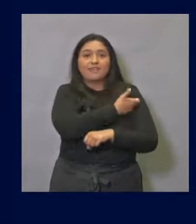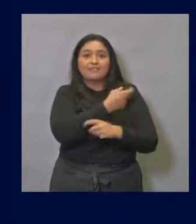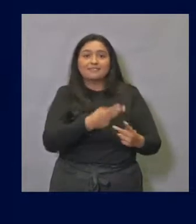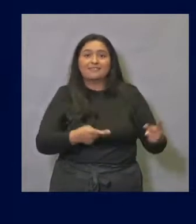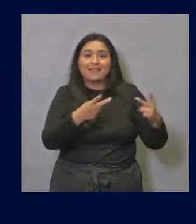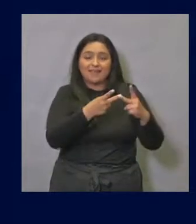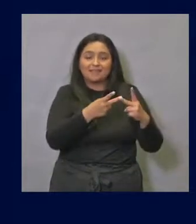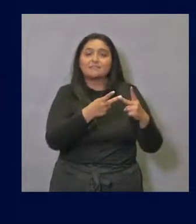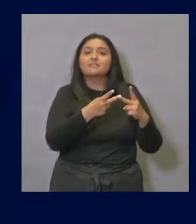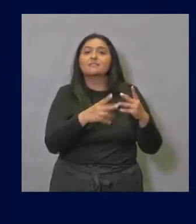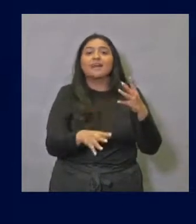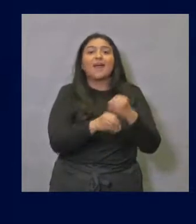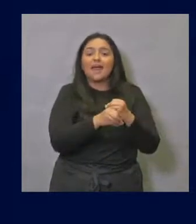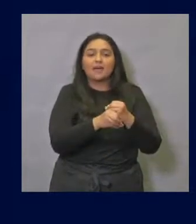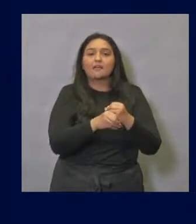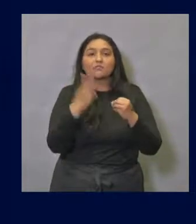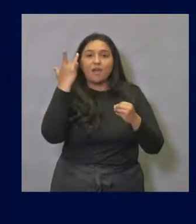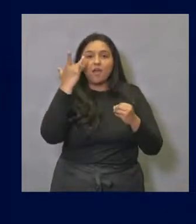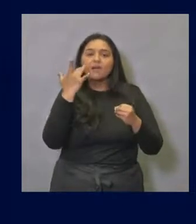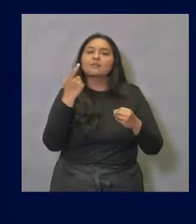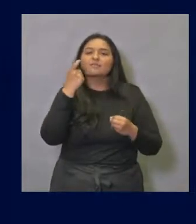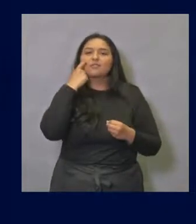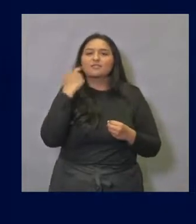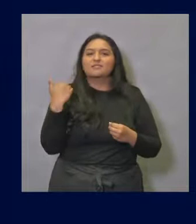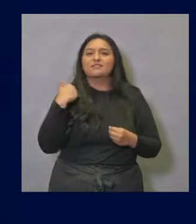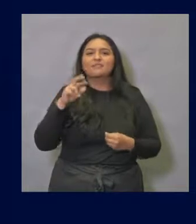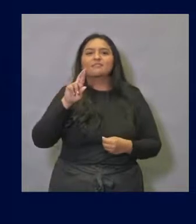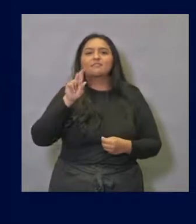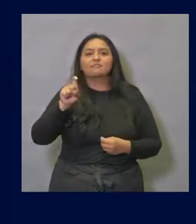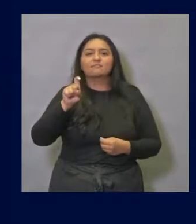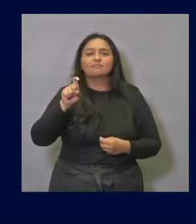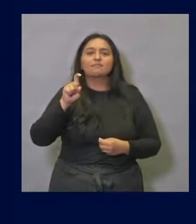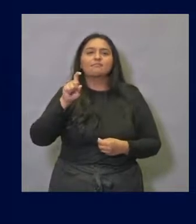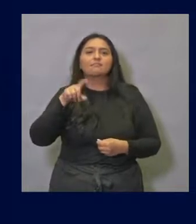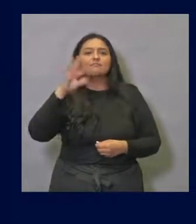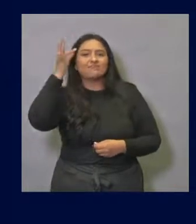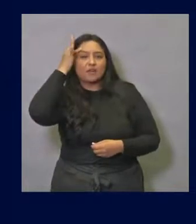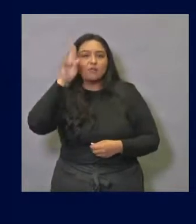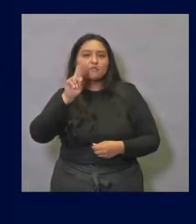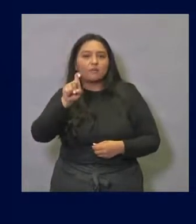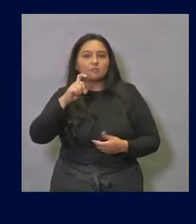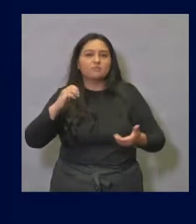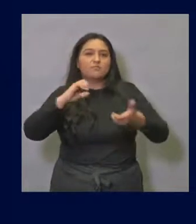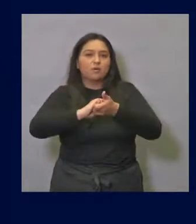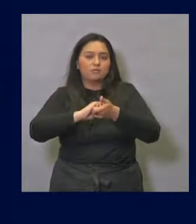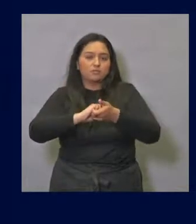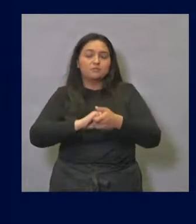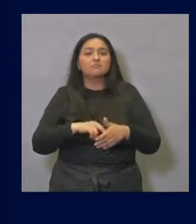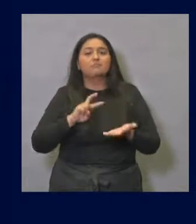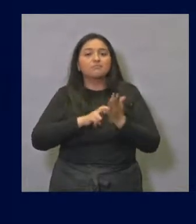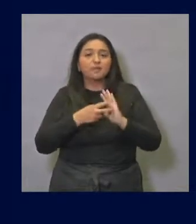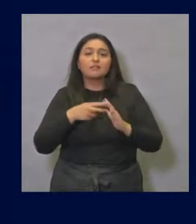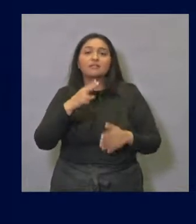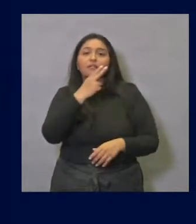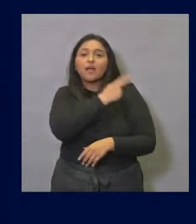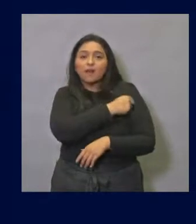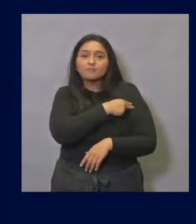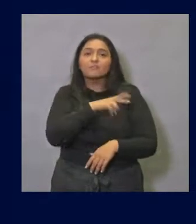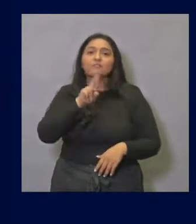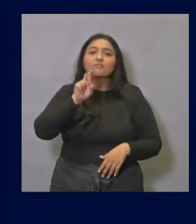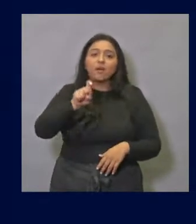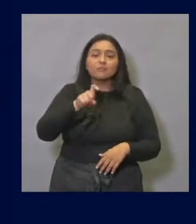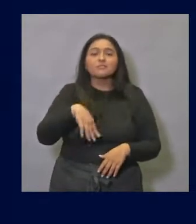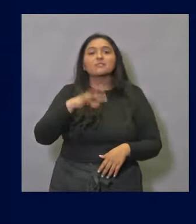of the federal pharmacy partnership. Sites throughout the county are managed by hospitals, pharmacies, federally qualified health